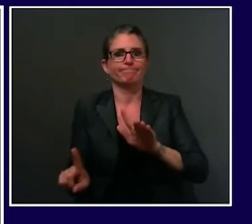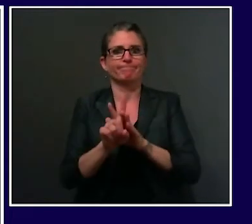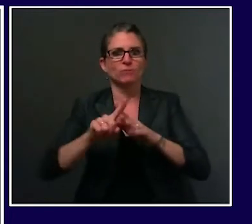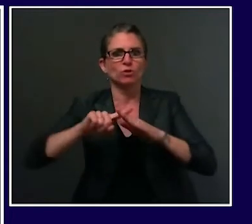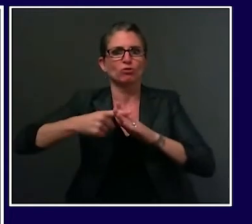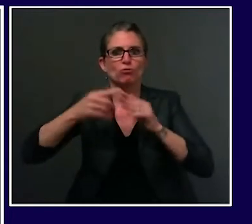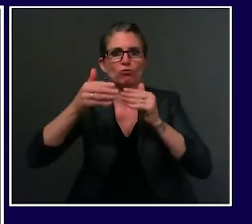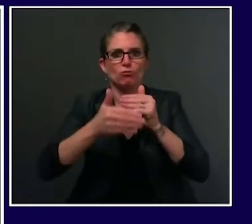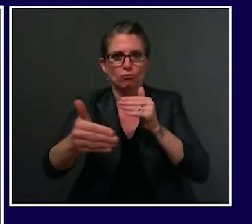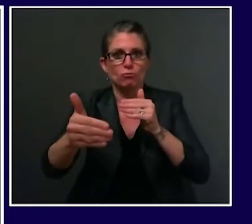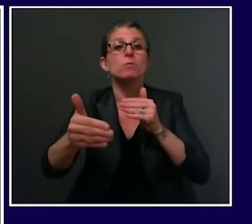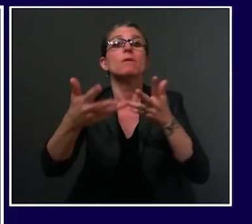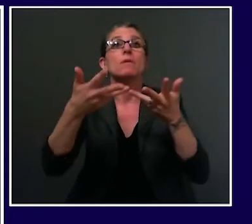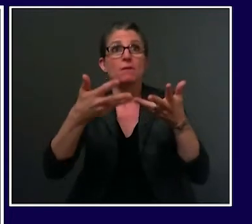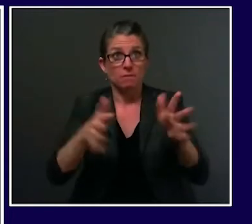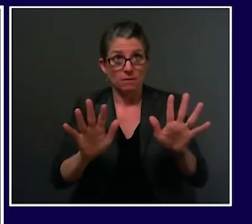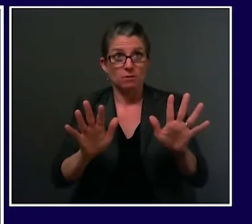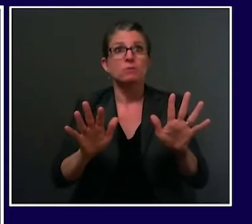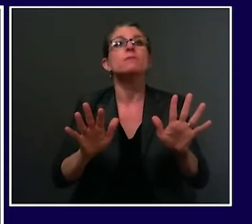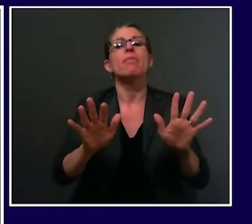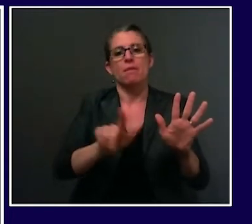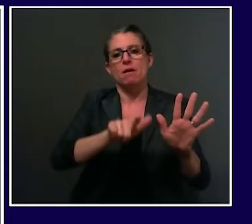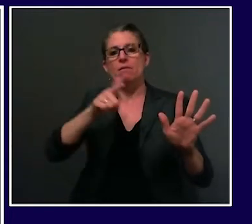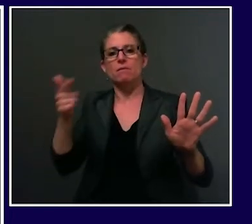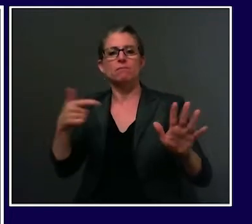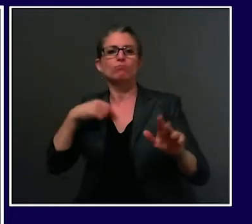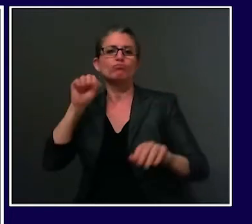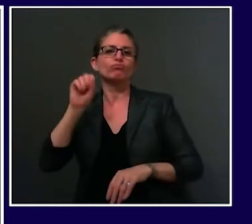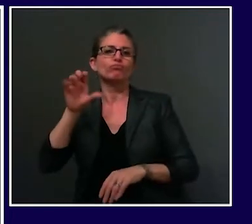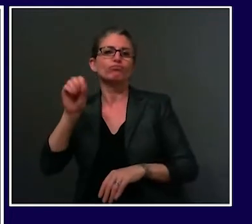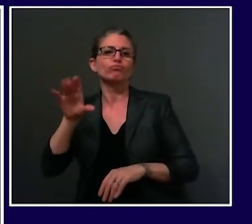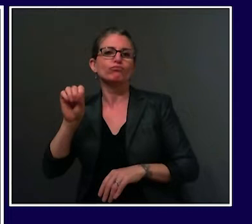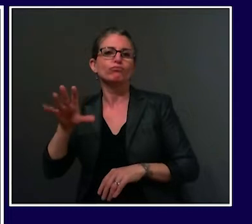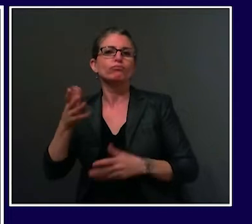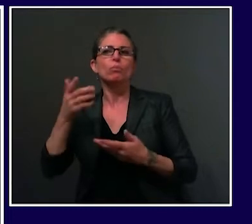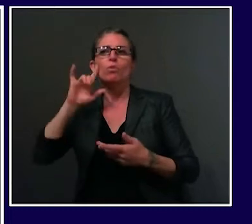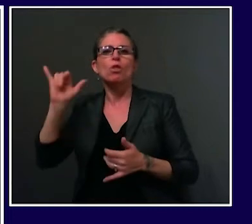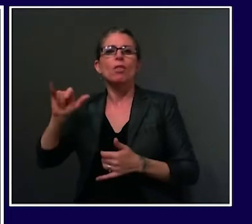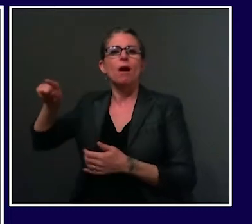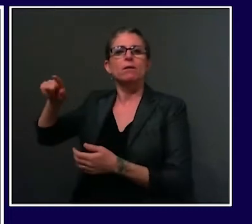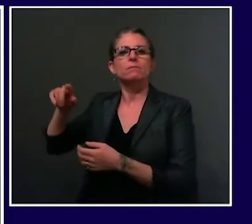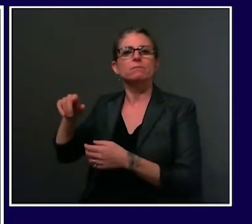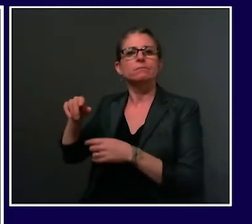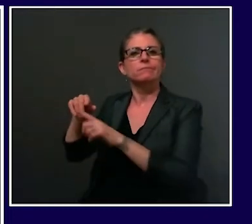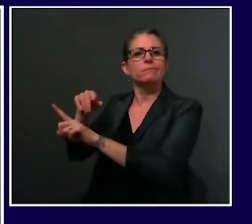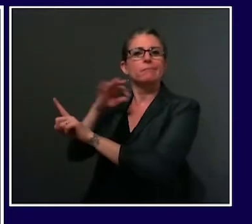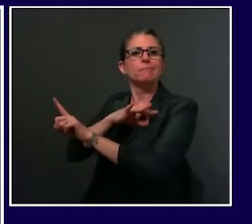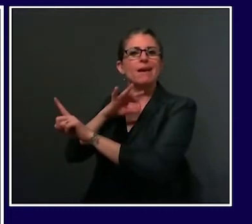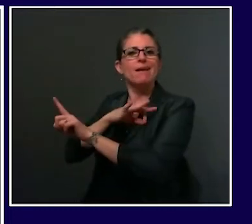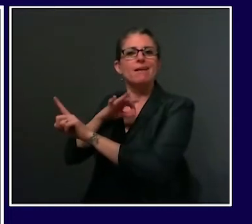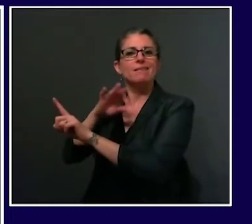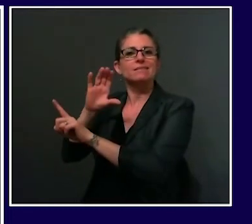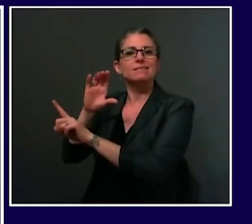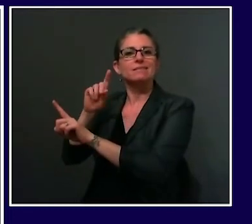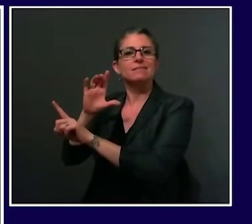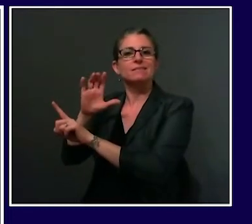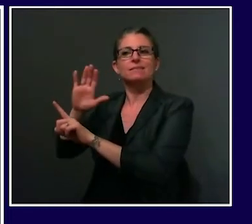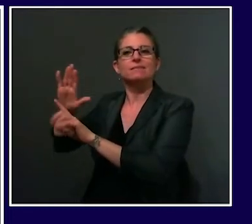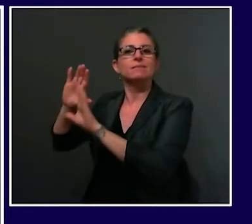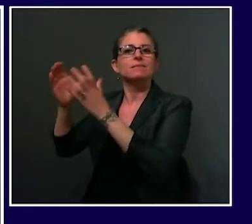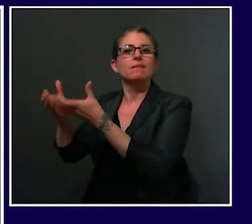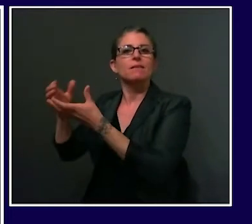situation at the State Emergency Operations Center. As a recap, Wednesday evening, a number